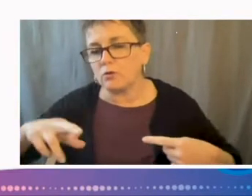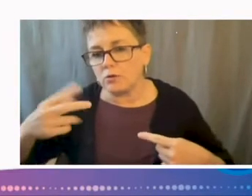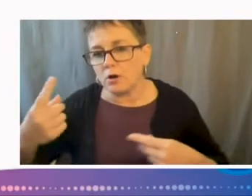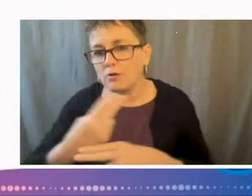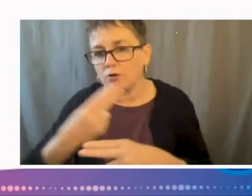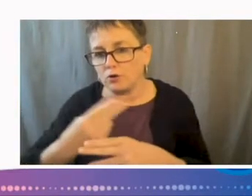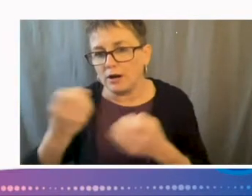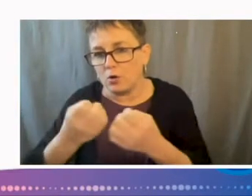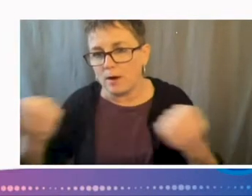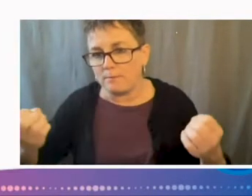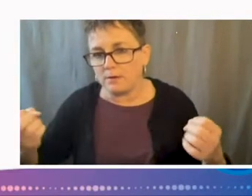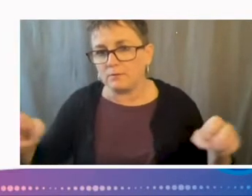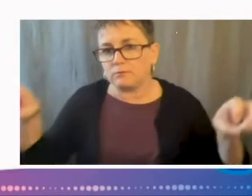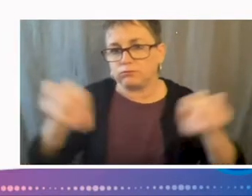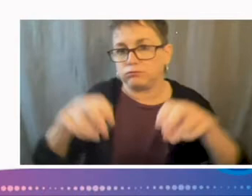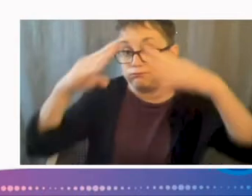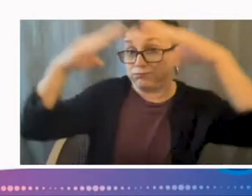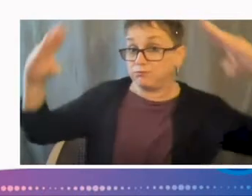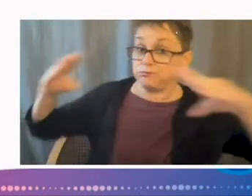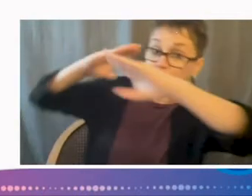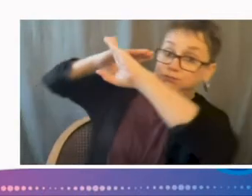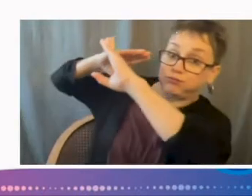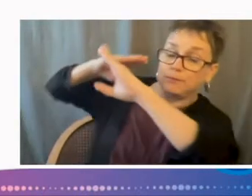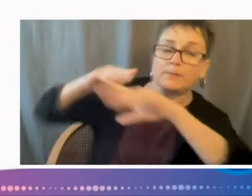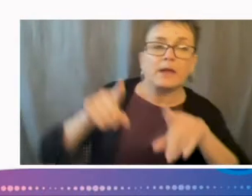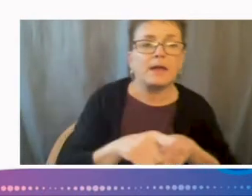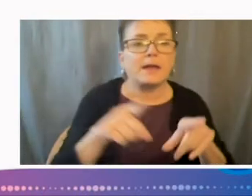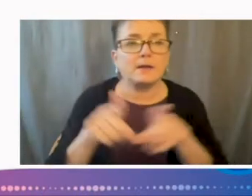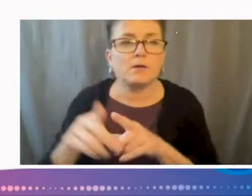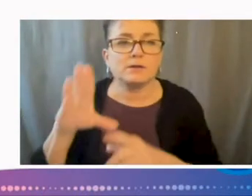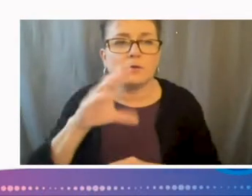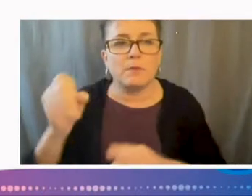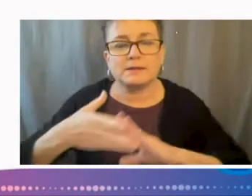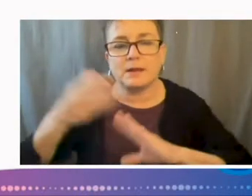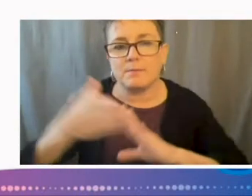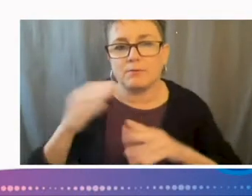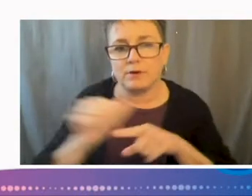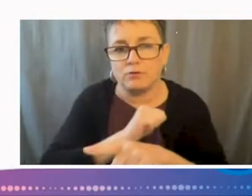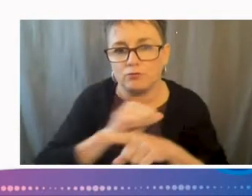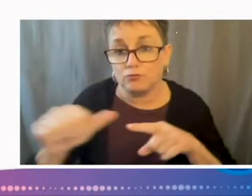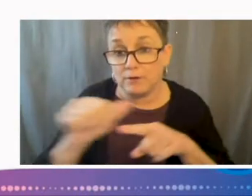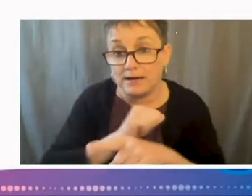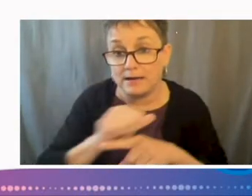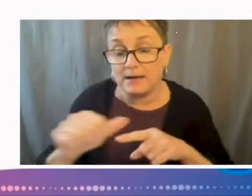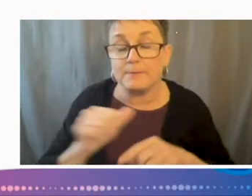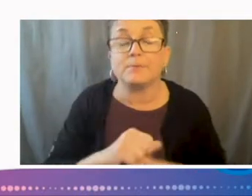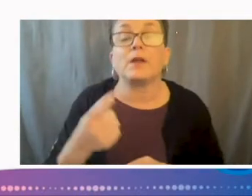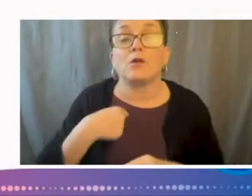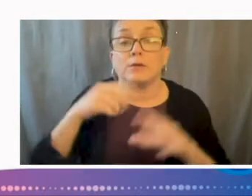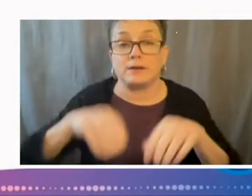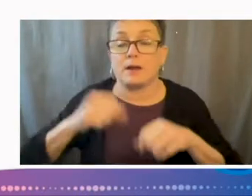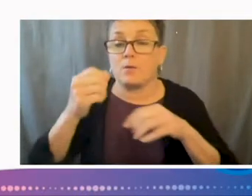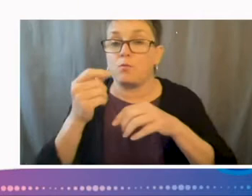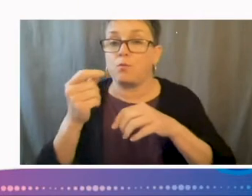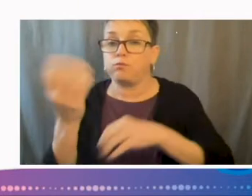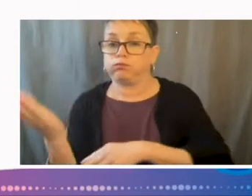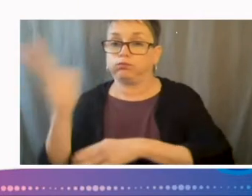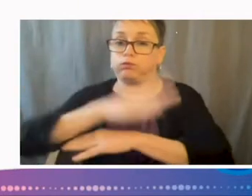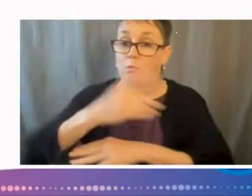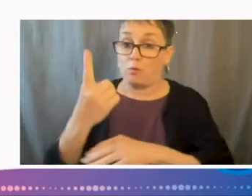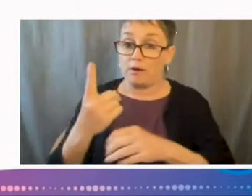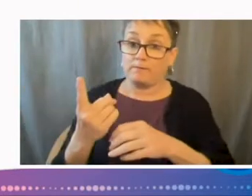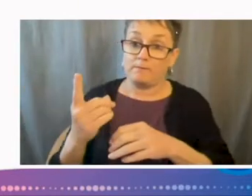Bus operator training. New bus operators receive one full day of training on all accessibility systems